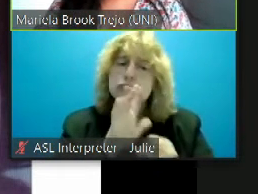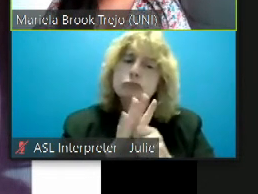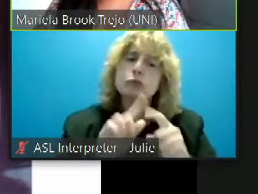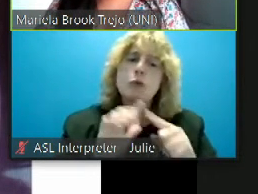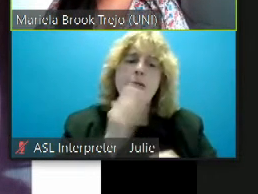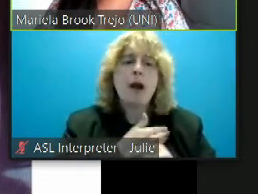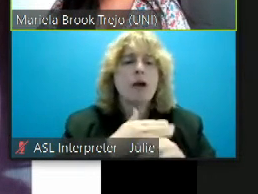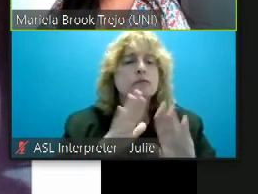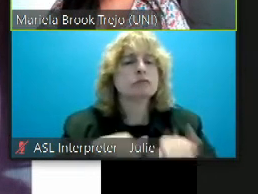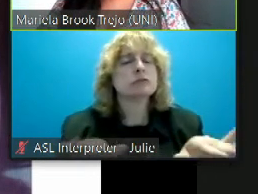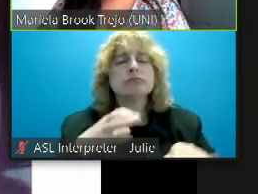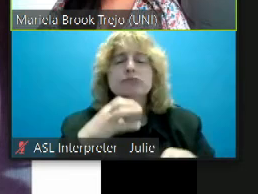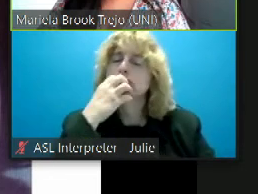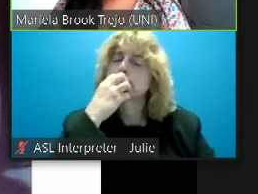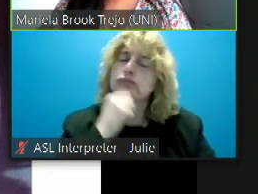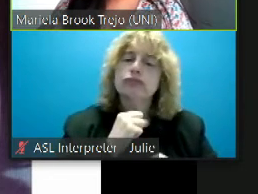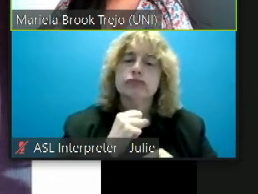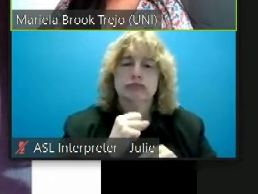that you do.